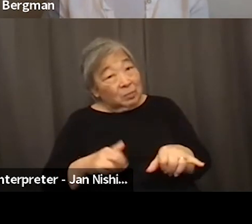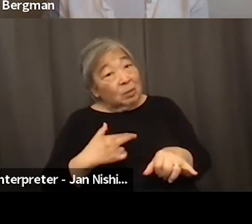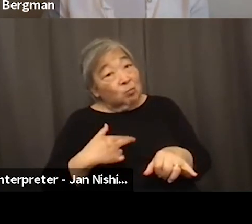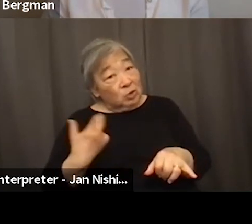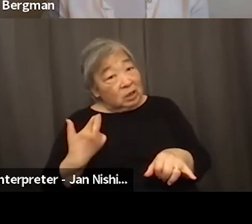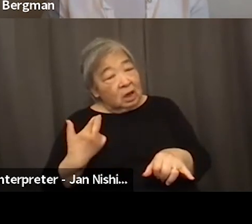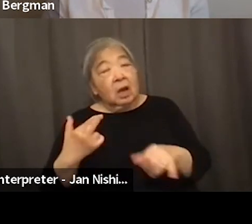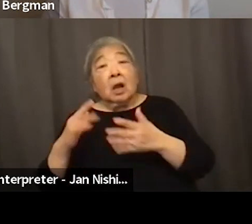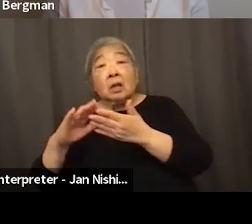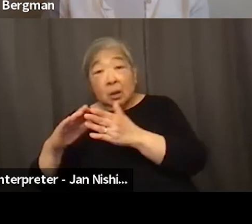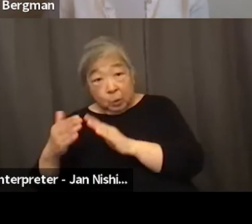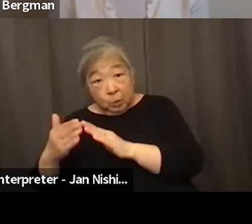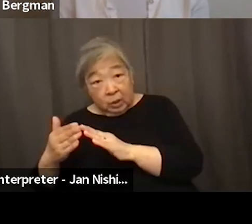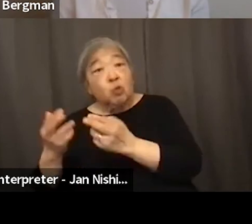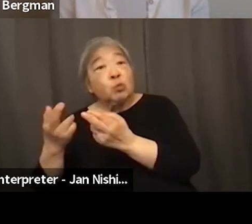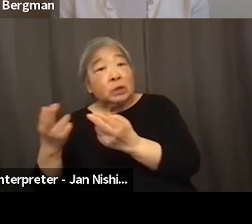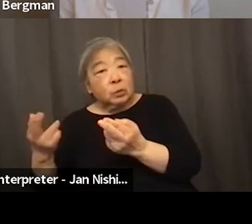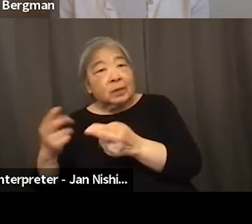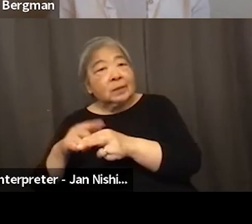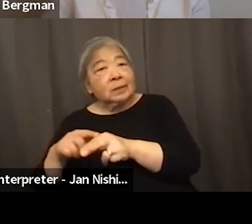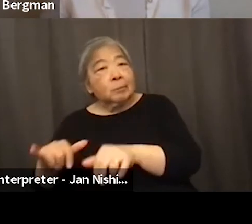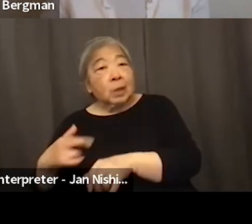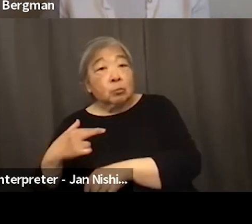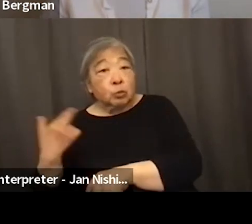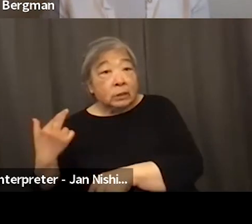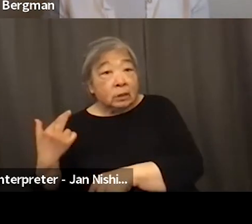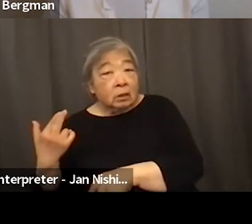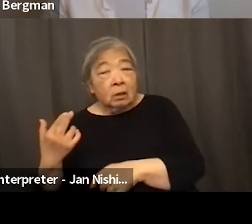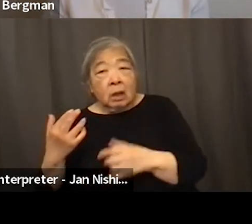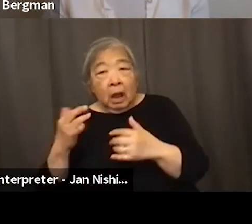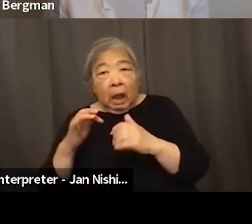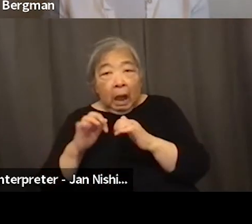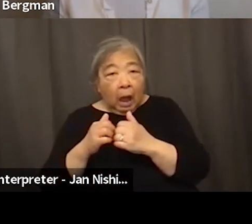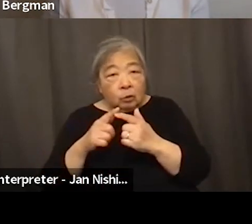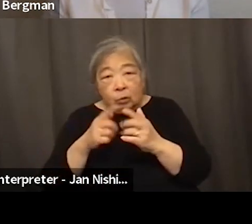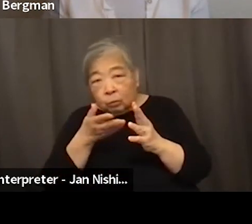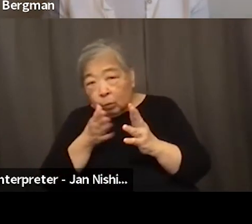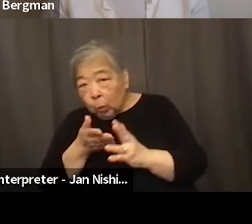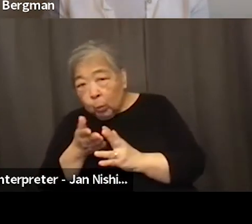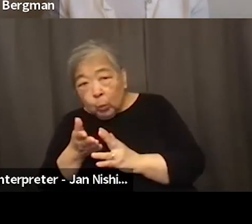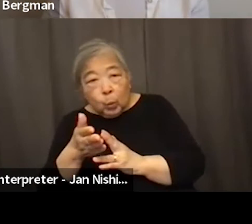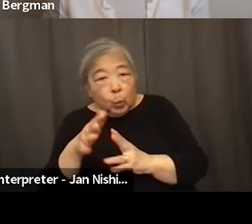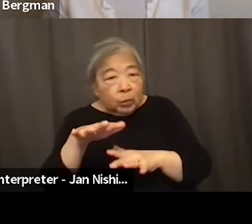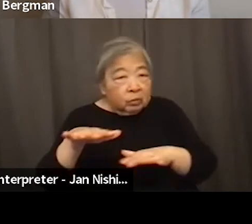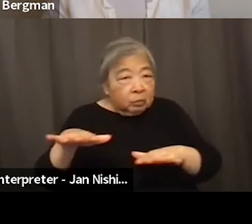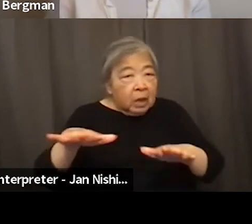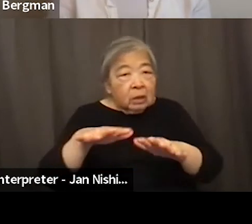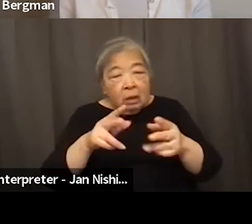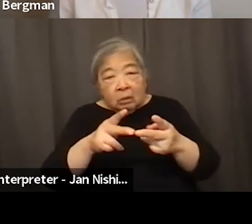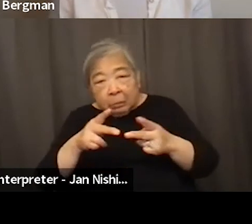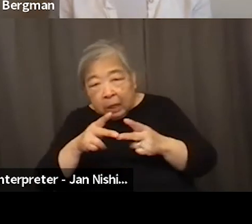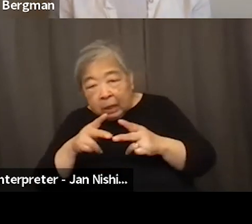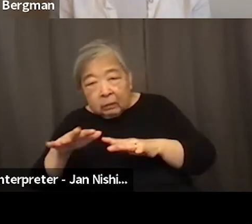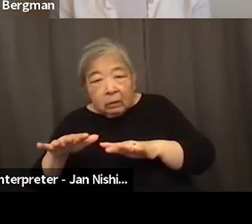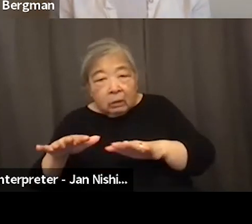a resource, but a risk. And so, navigating all of those spaces and places, while